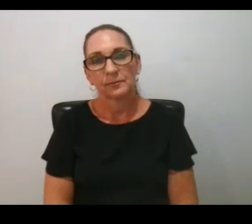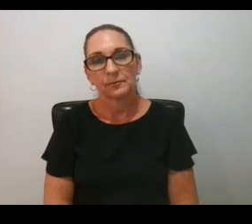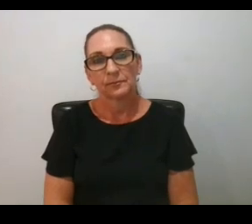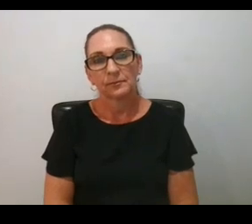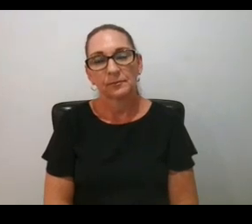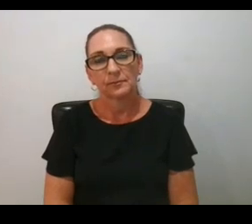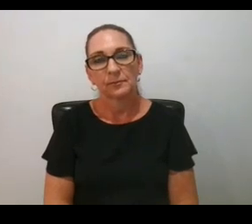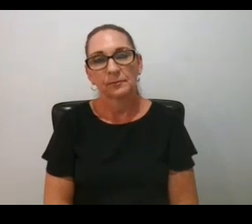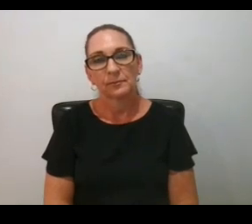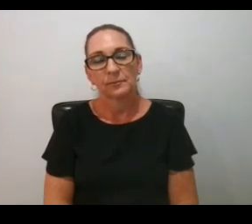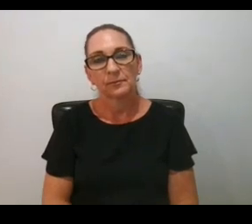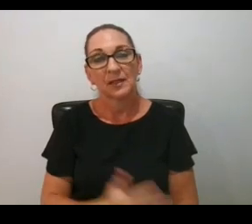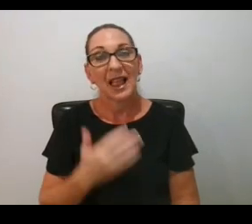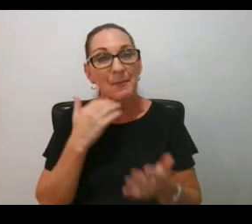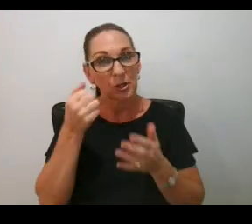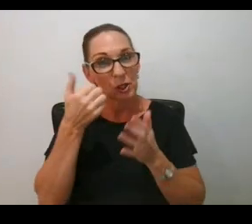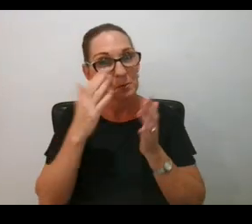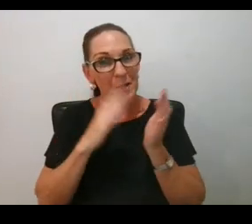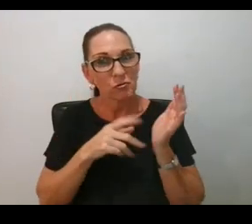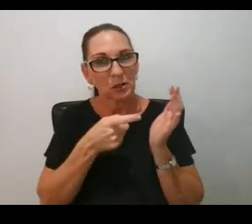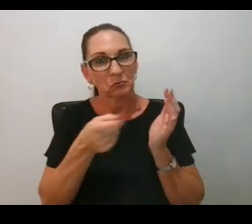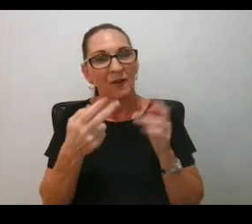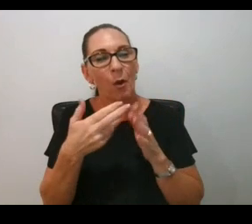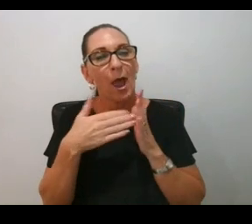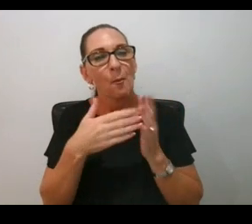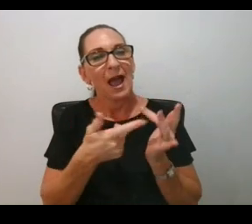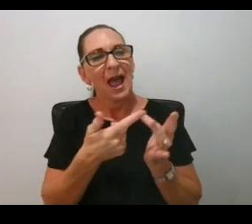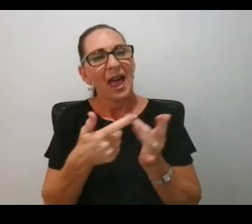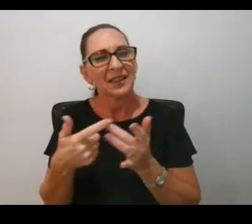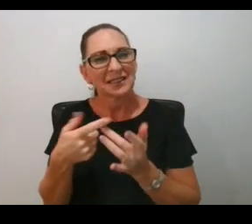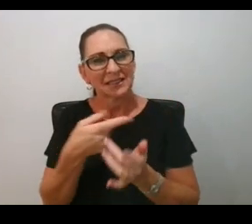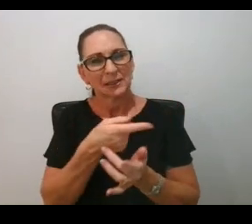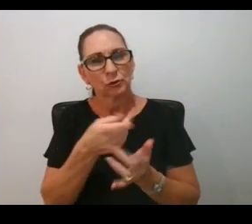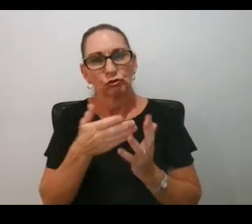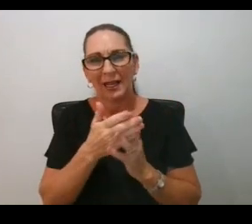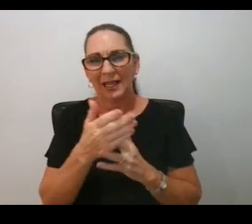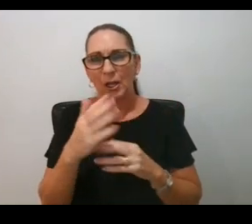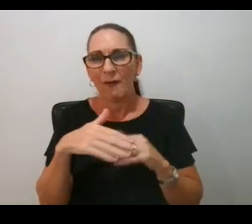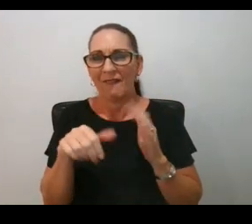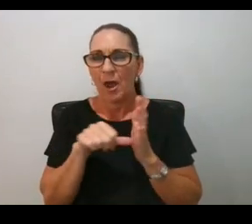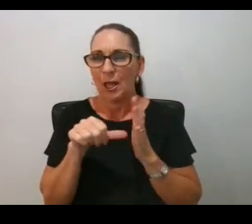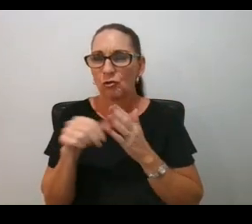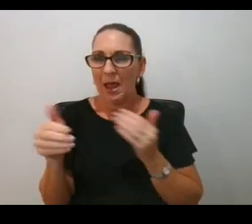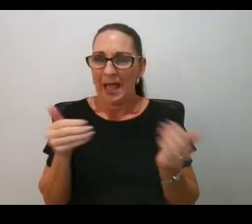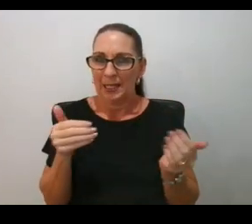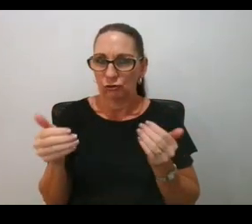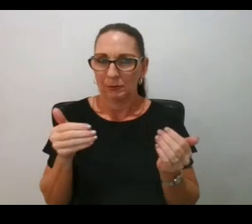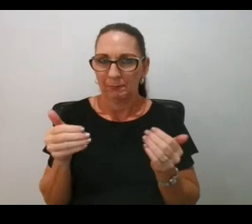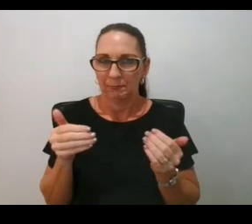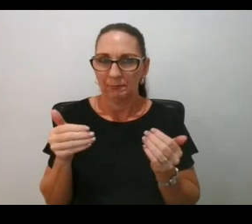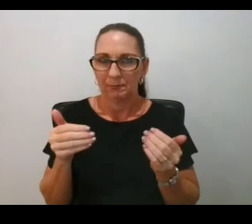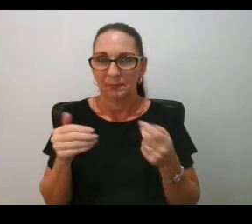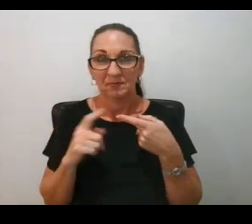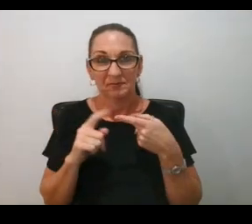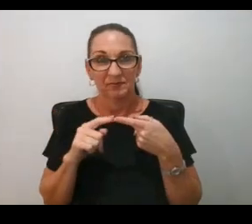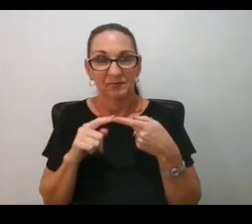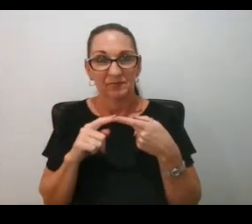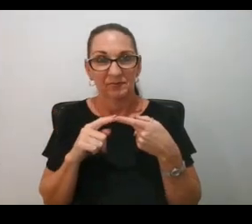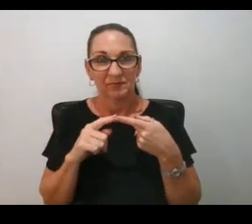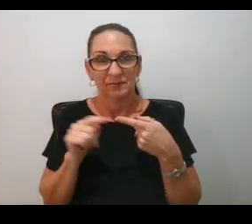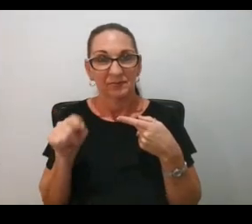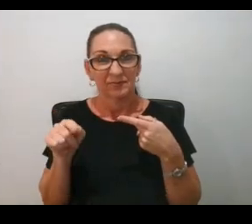So how much experience do you have helping people struggling with financial hardship? This is or has currently